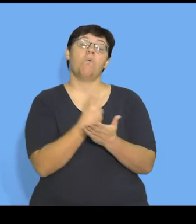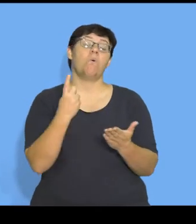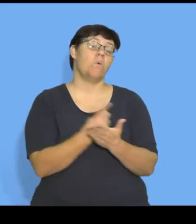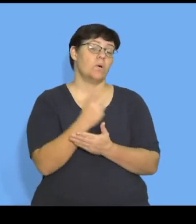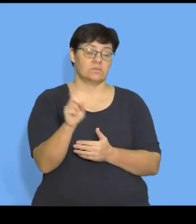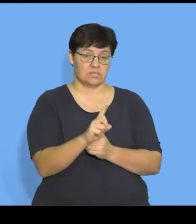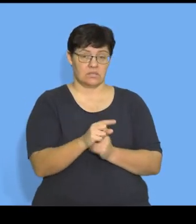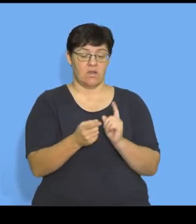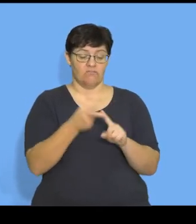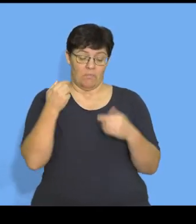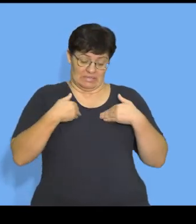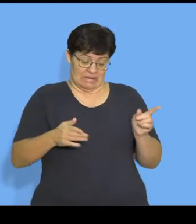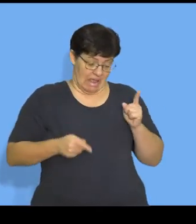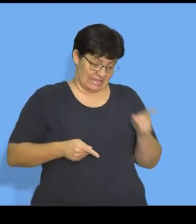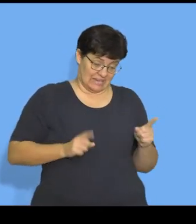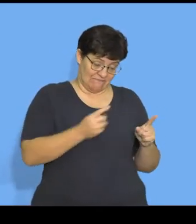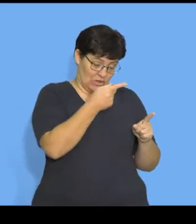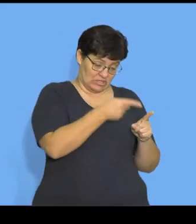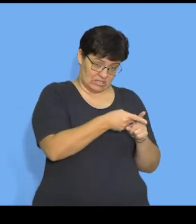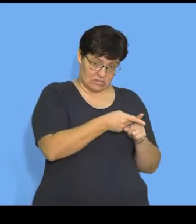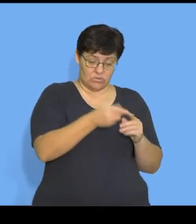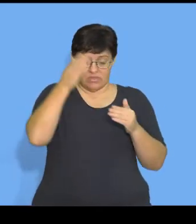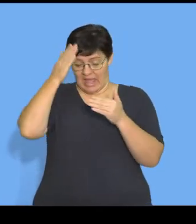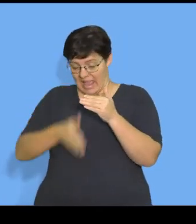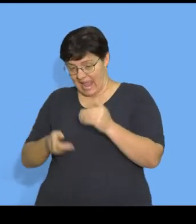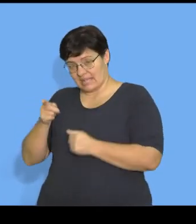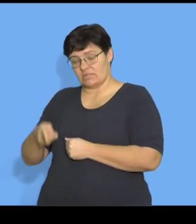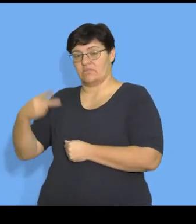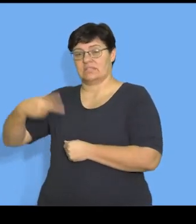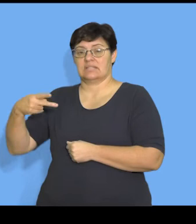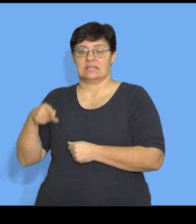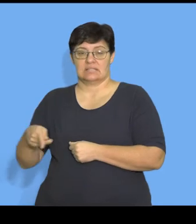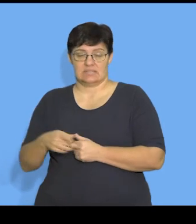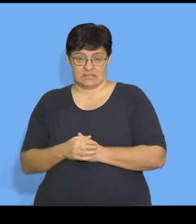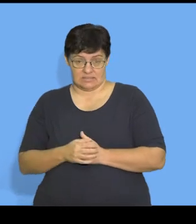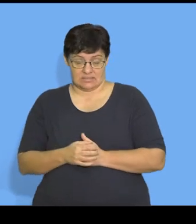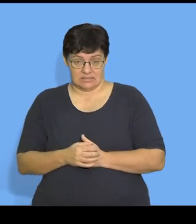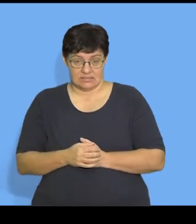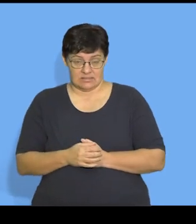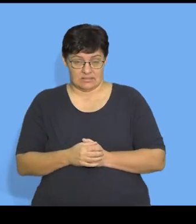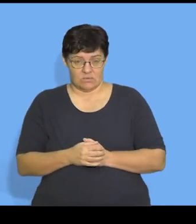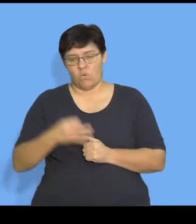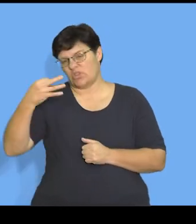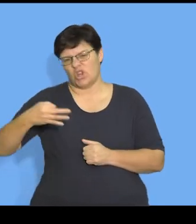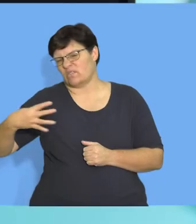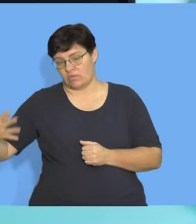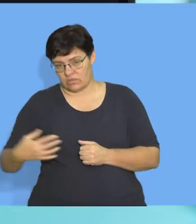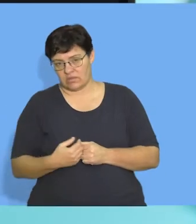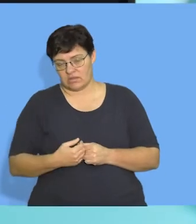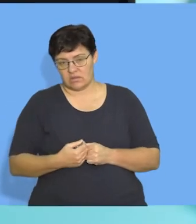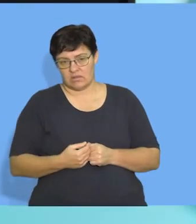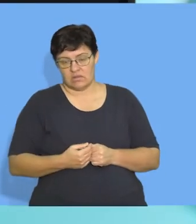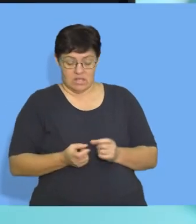always from the beginning of the first one to the end of the last one. You have to get that stuck in